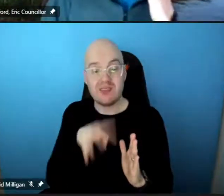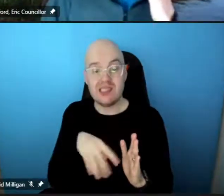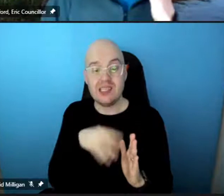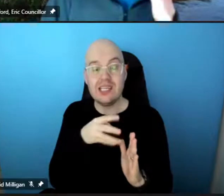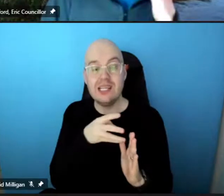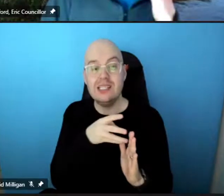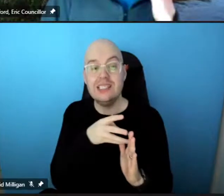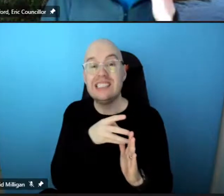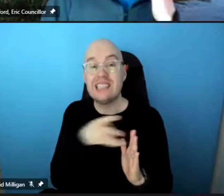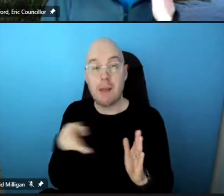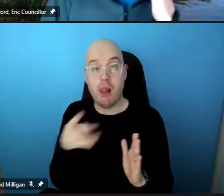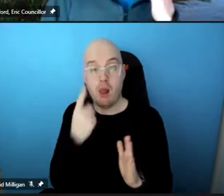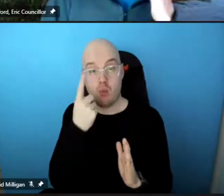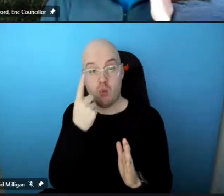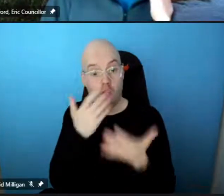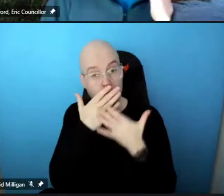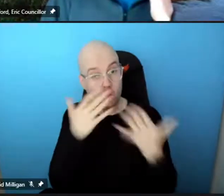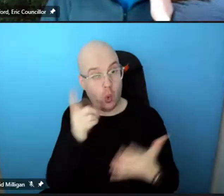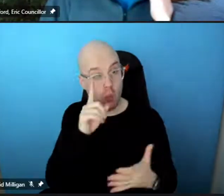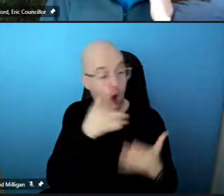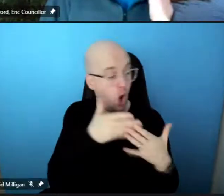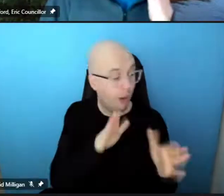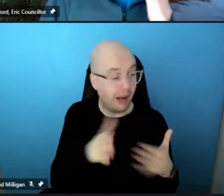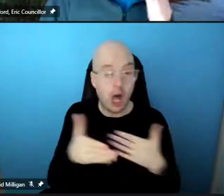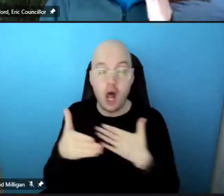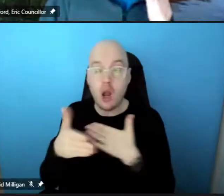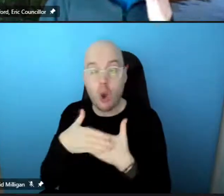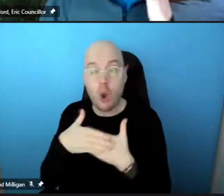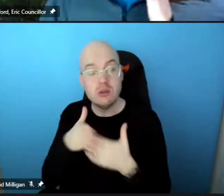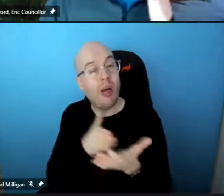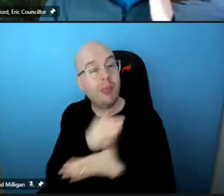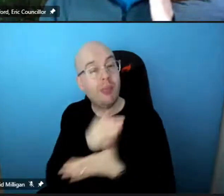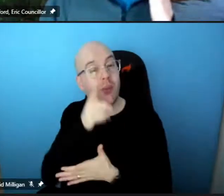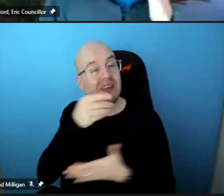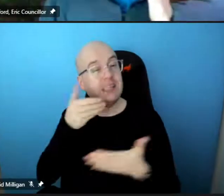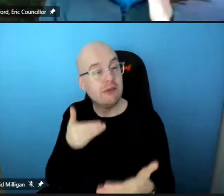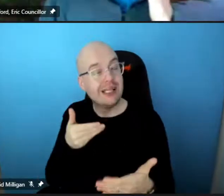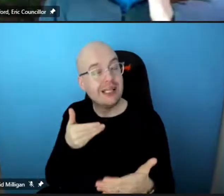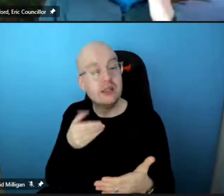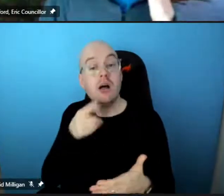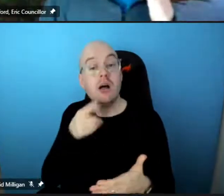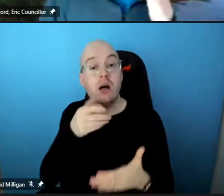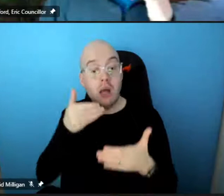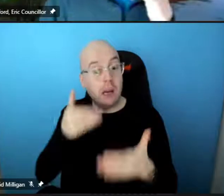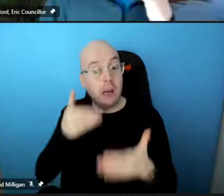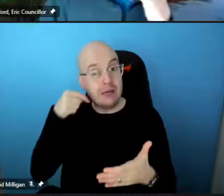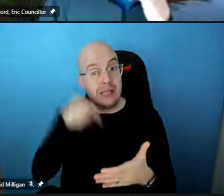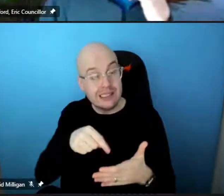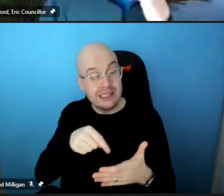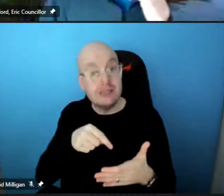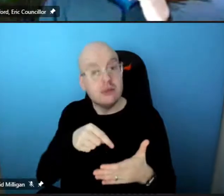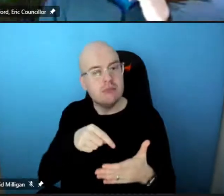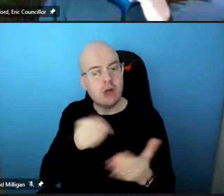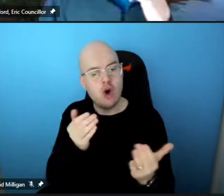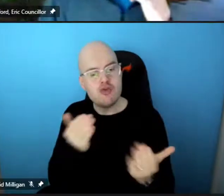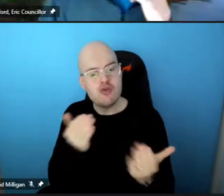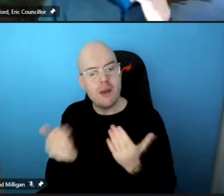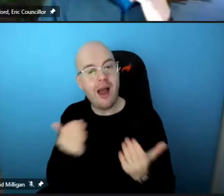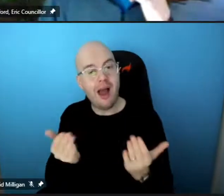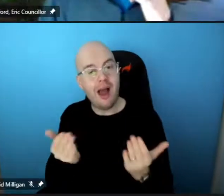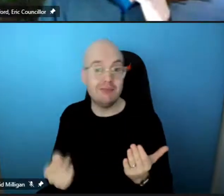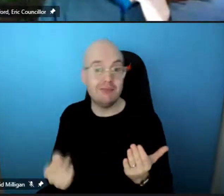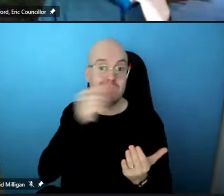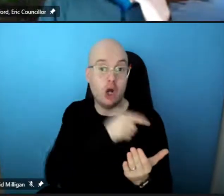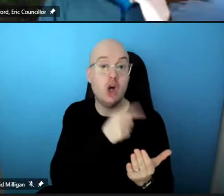period. And as you can see from what I was just saying there, our cases closed in the period, whilst it's comparable to the same period in